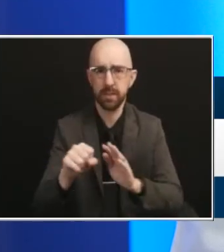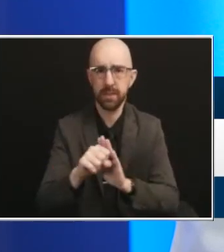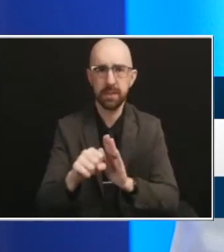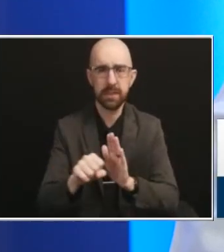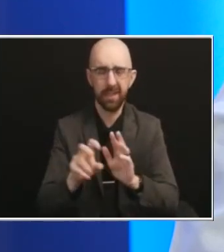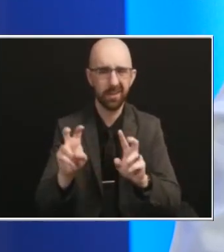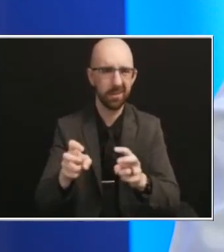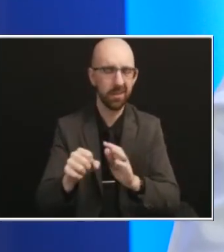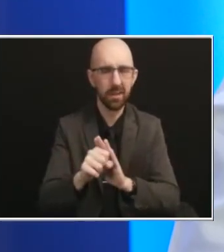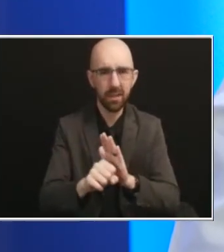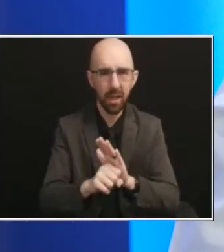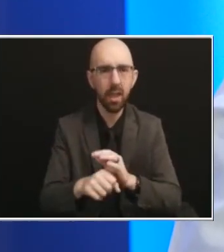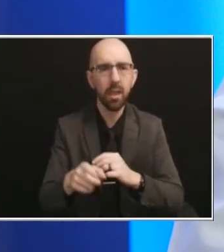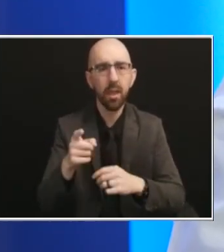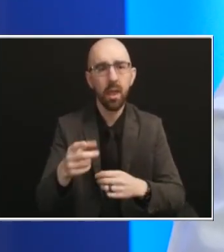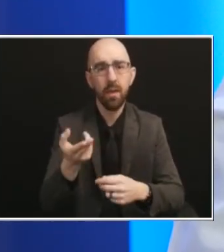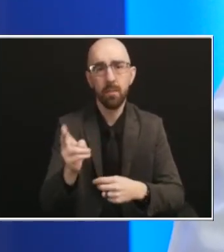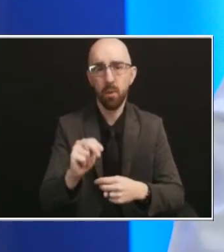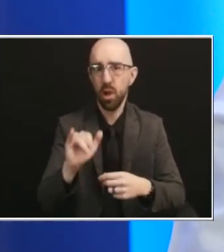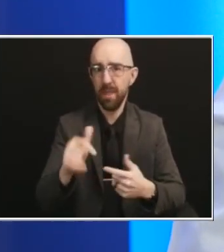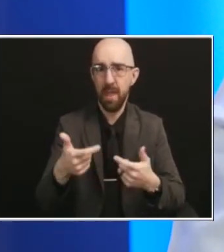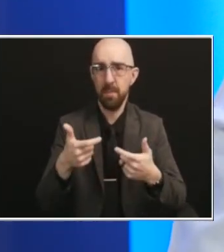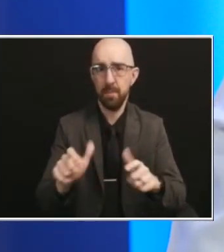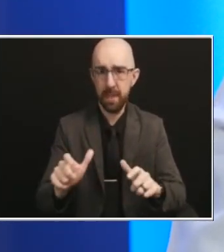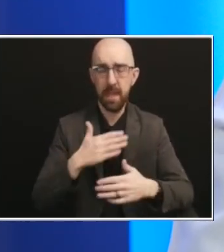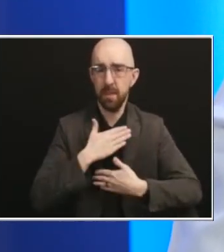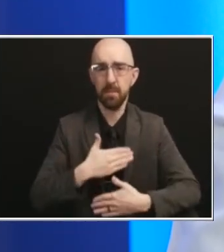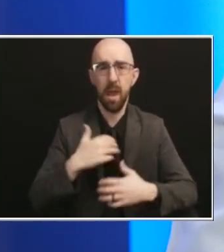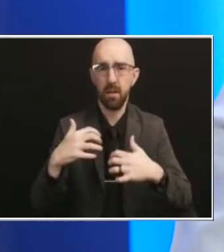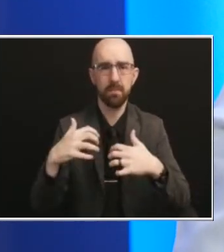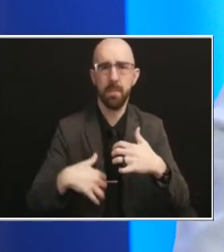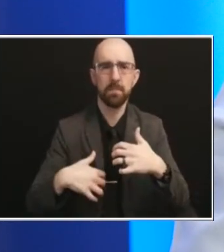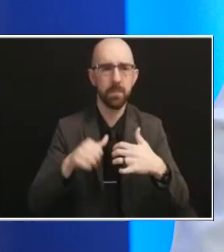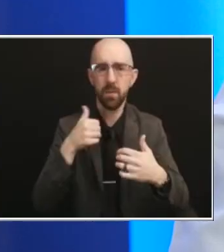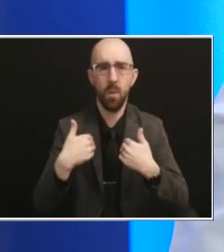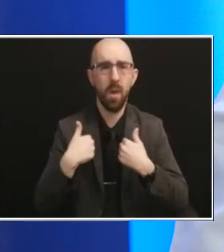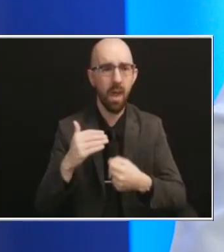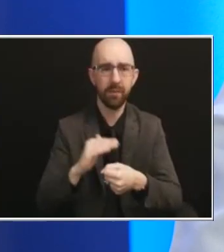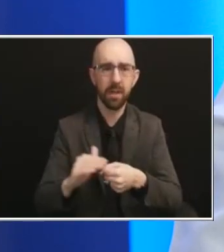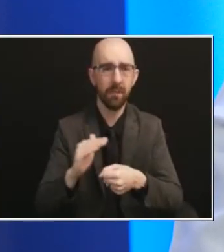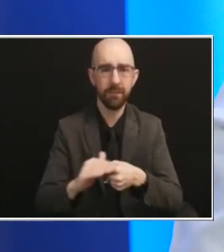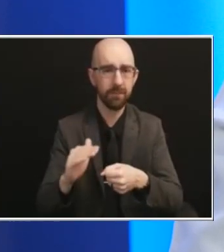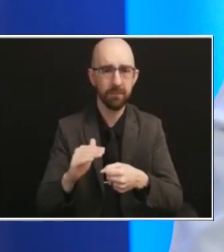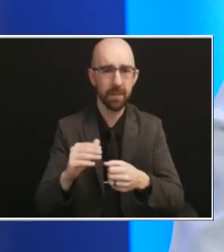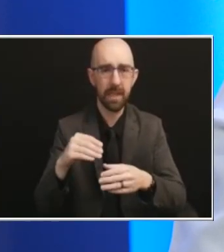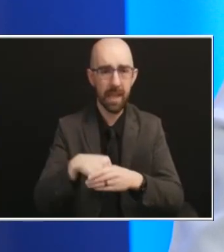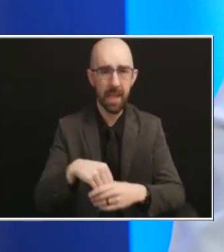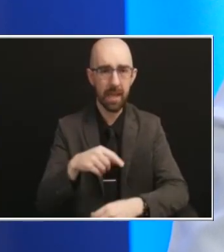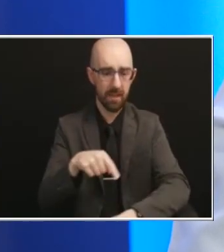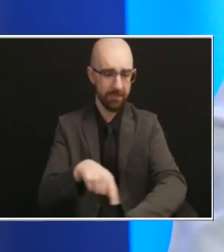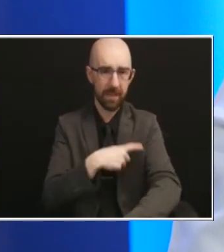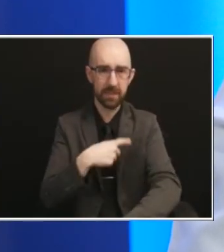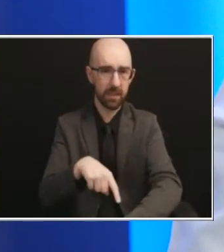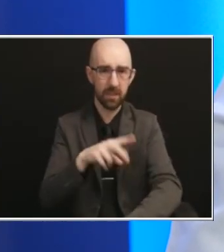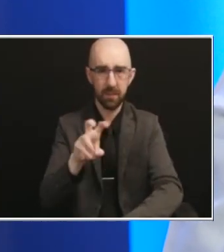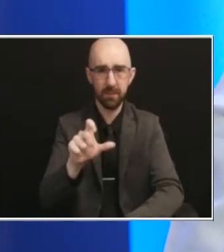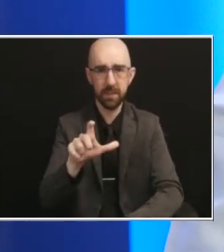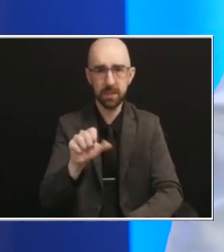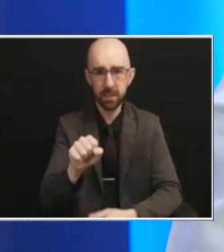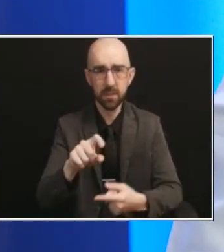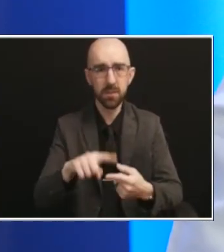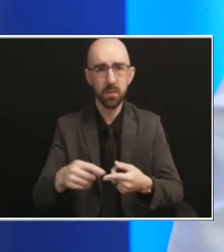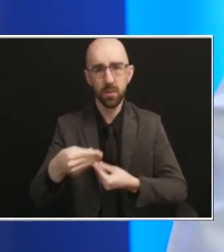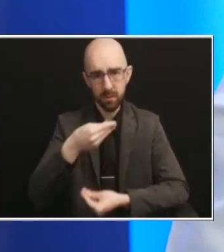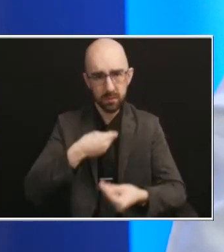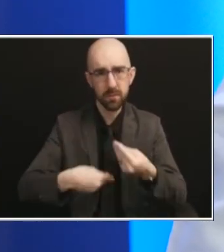burn that's that big. And so you don't have enough volume in your vessels to actually get blood to your organs, as well